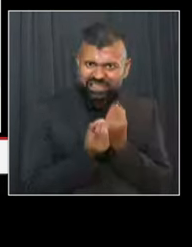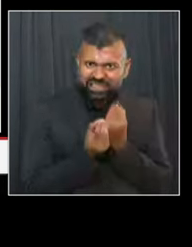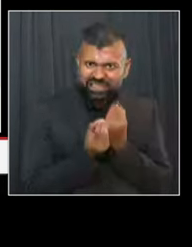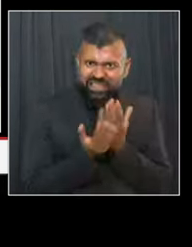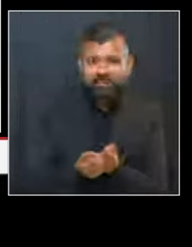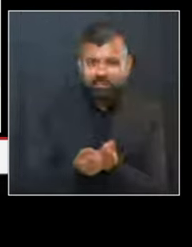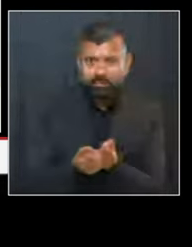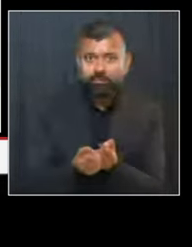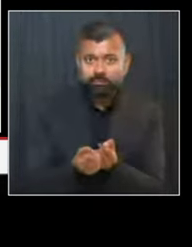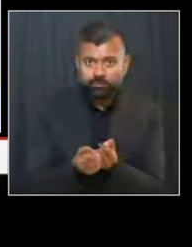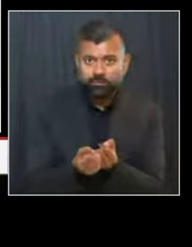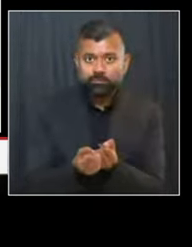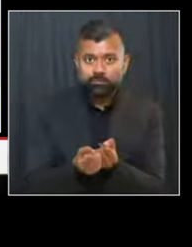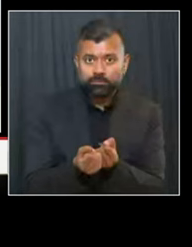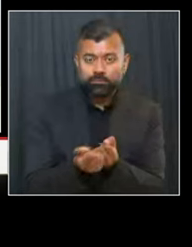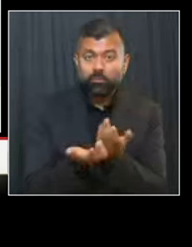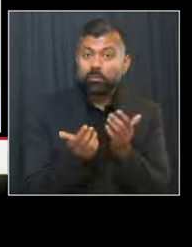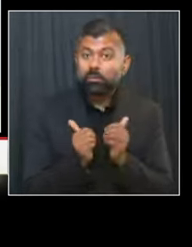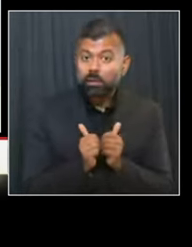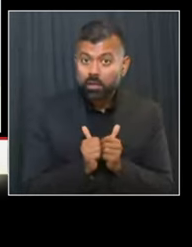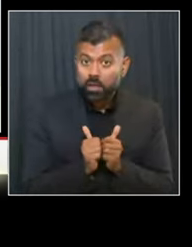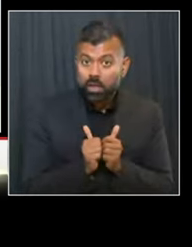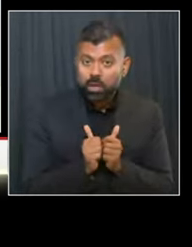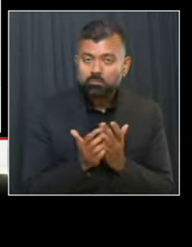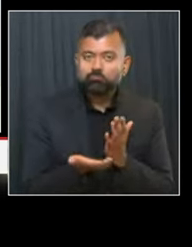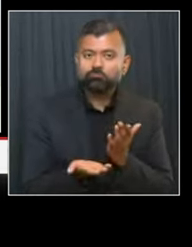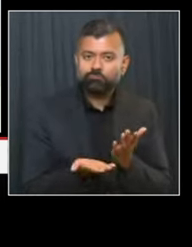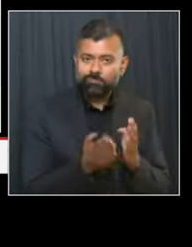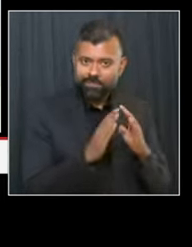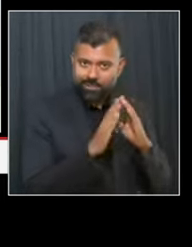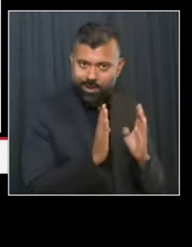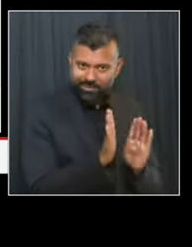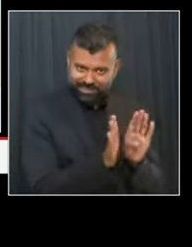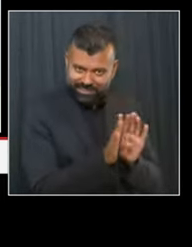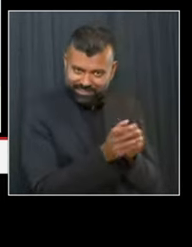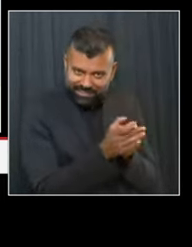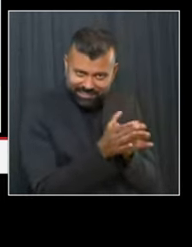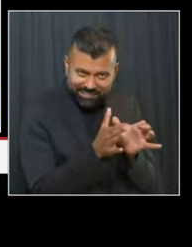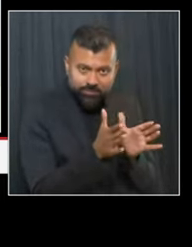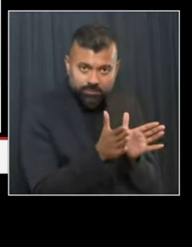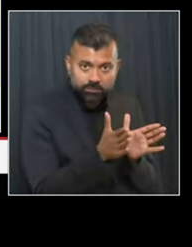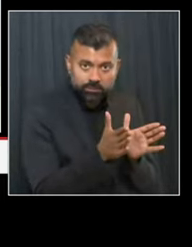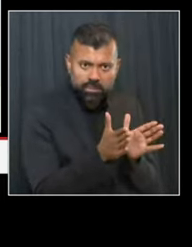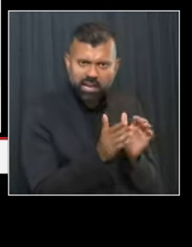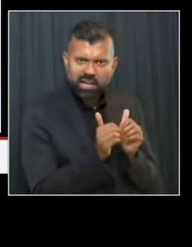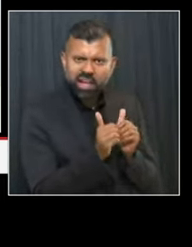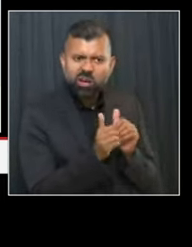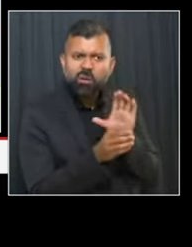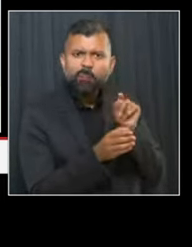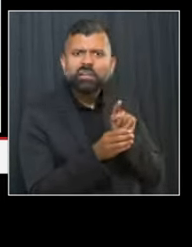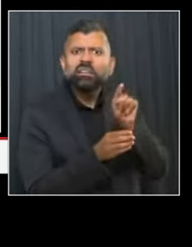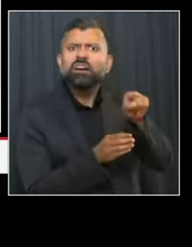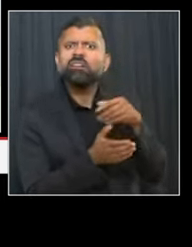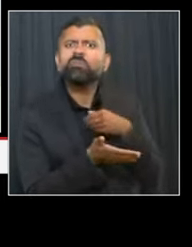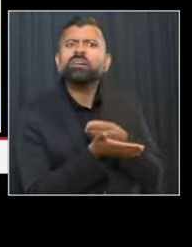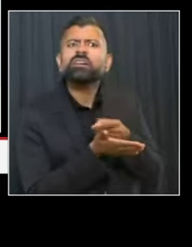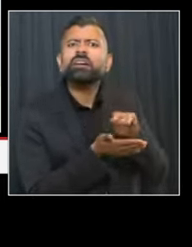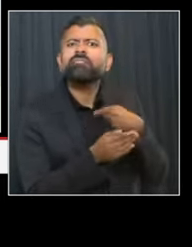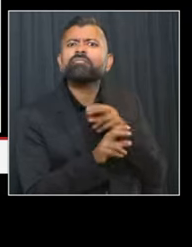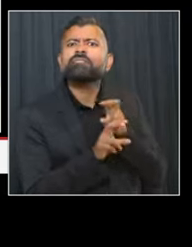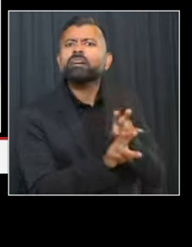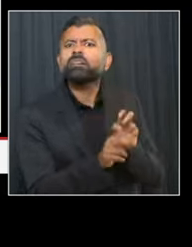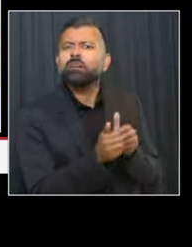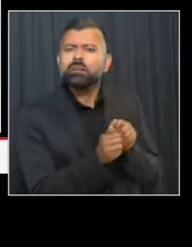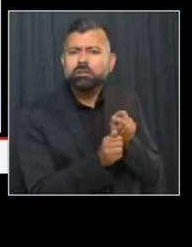reforms to how housing and other development projects start. We have paused during this